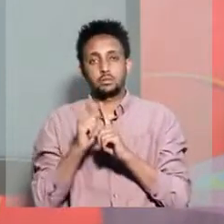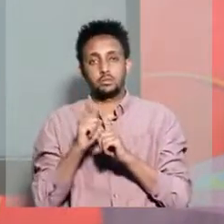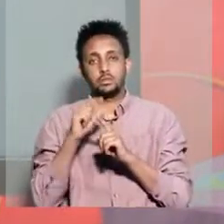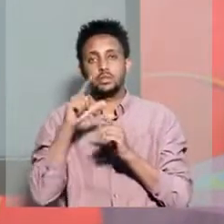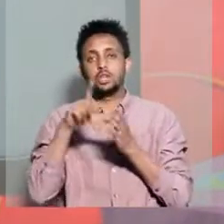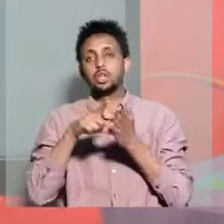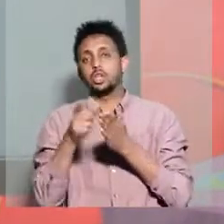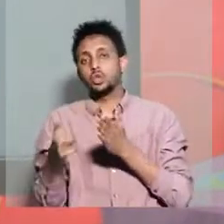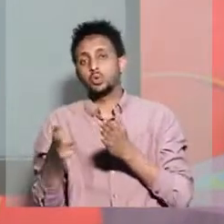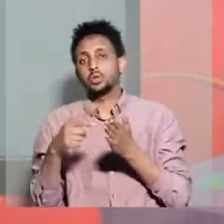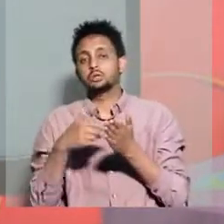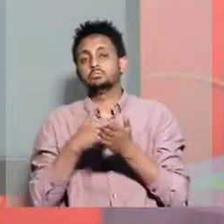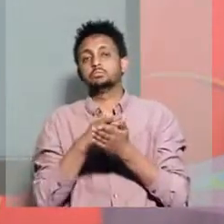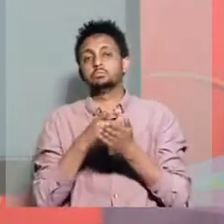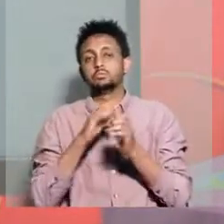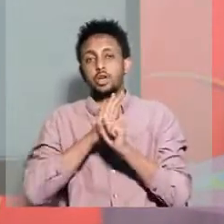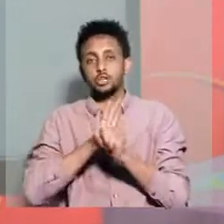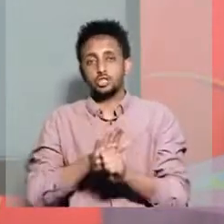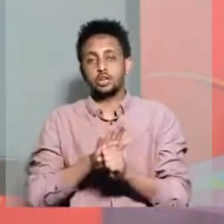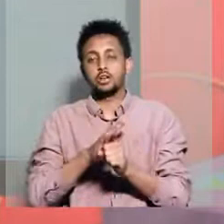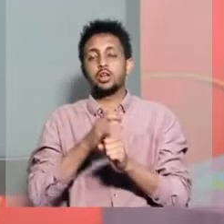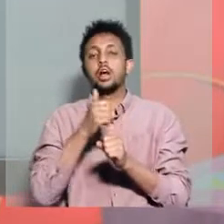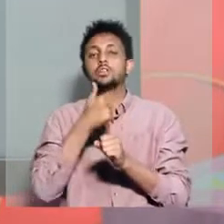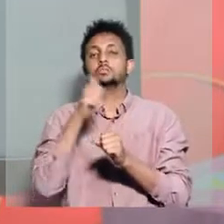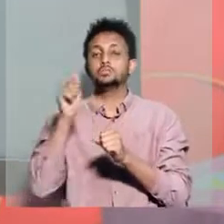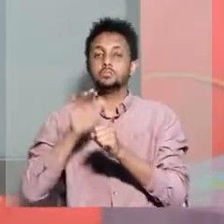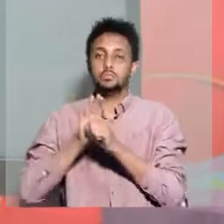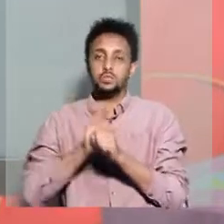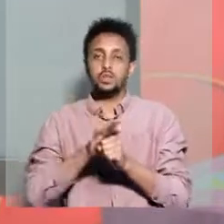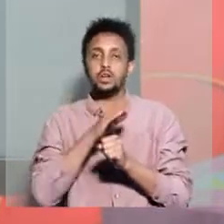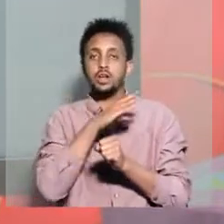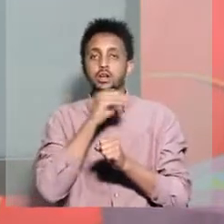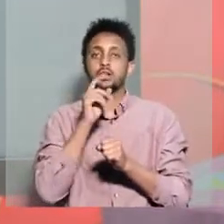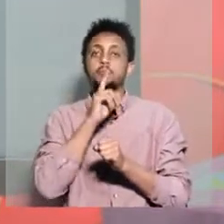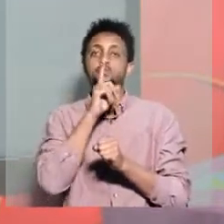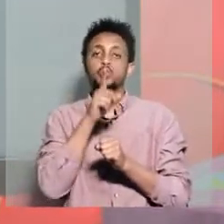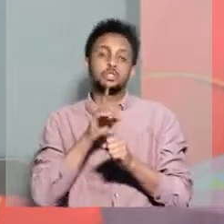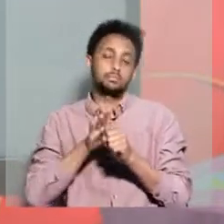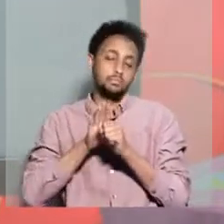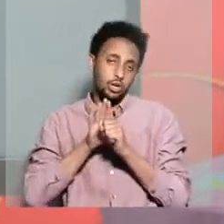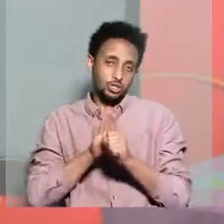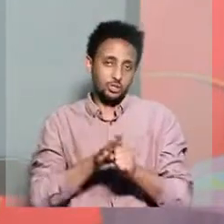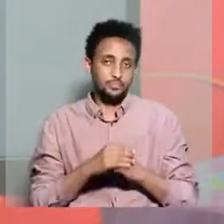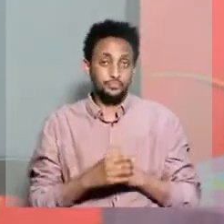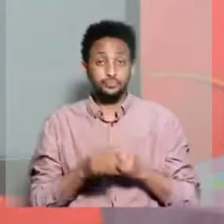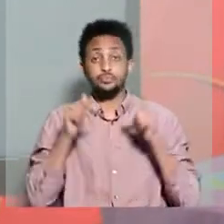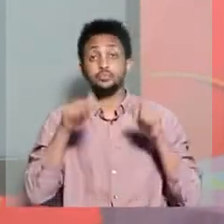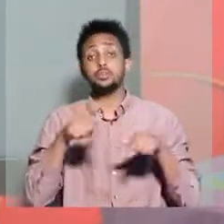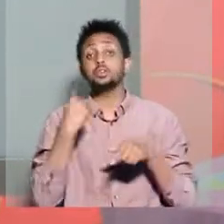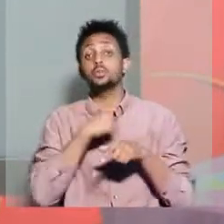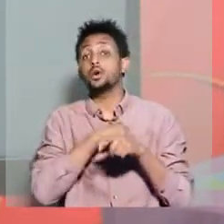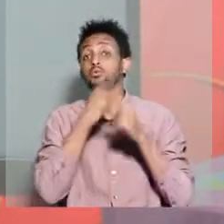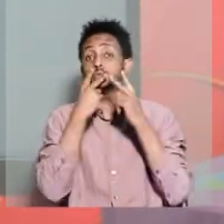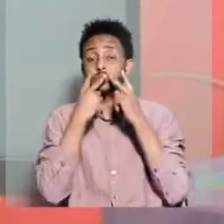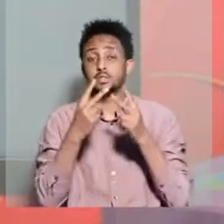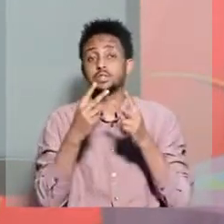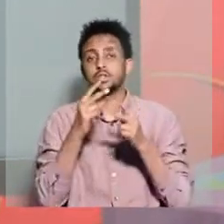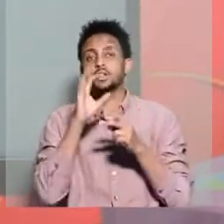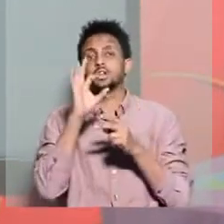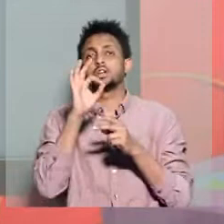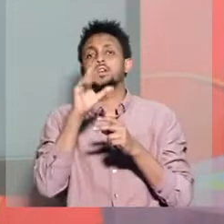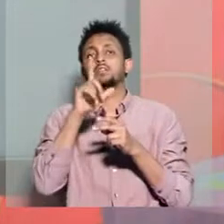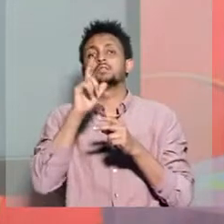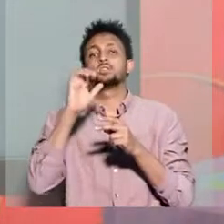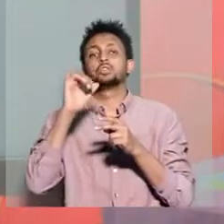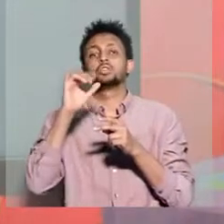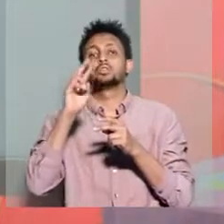liquid pressure, atmospheric pressure, and absolute pressure as well. And today we will try to see about fluid